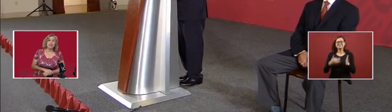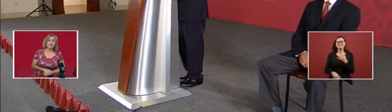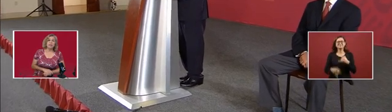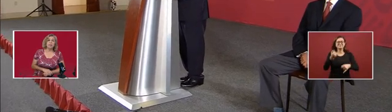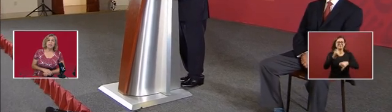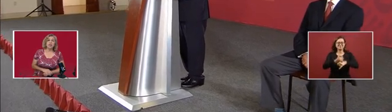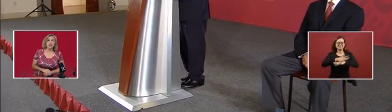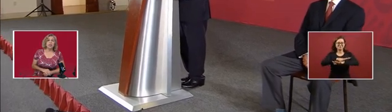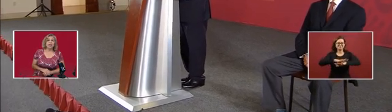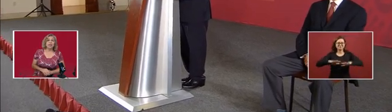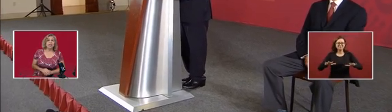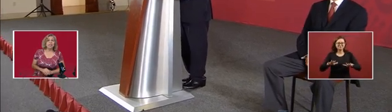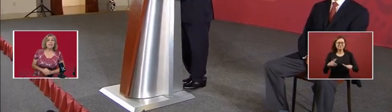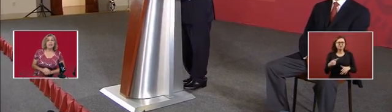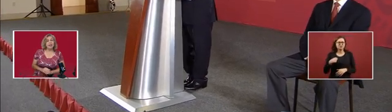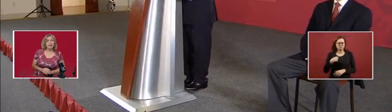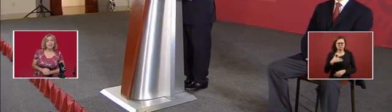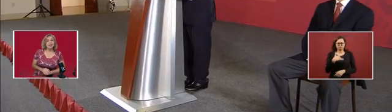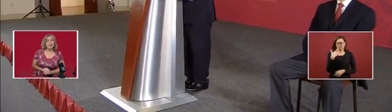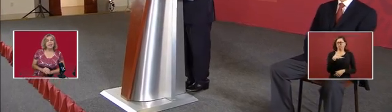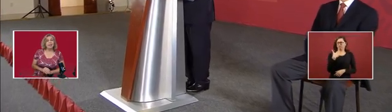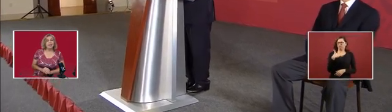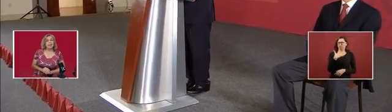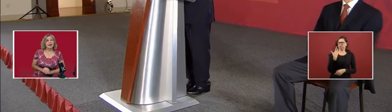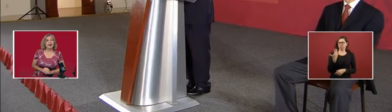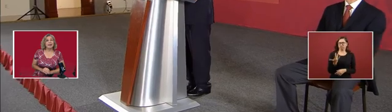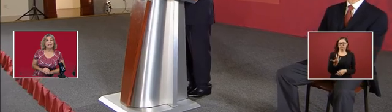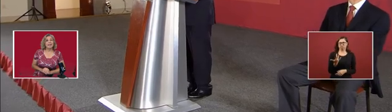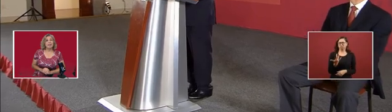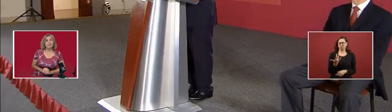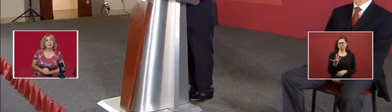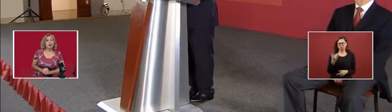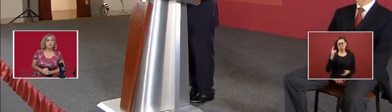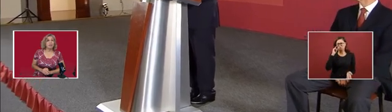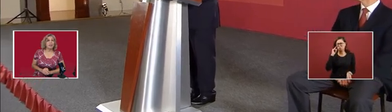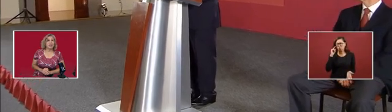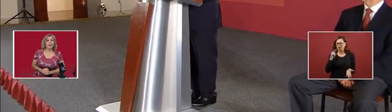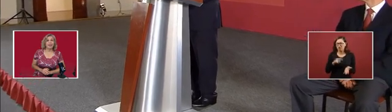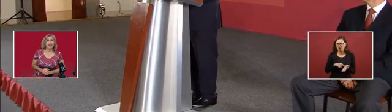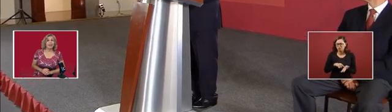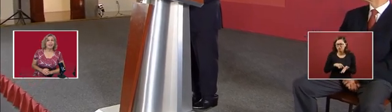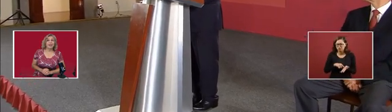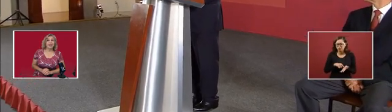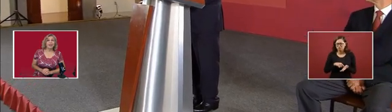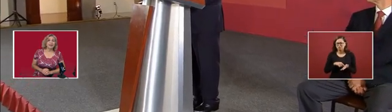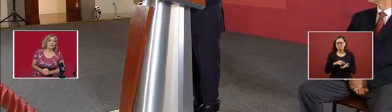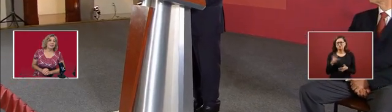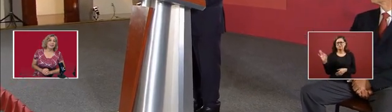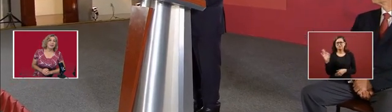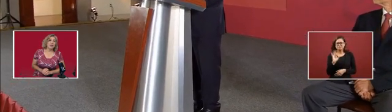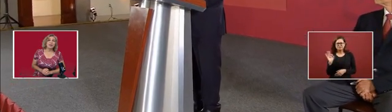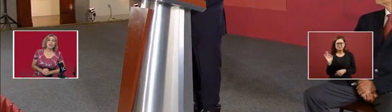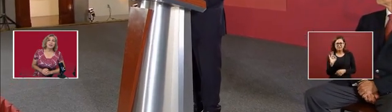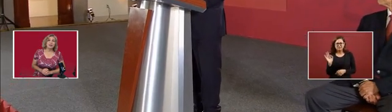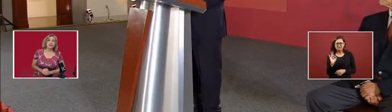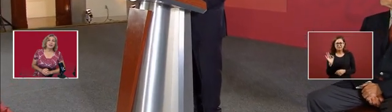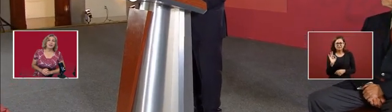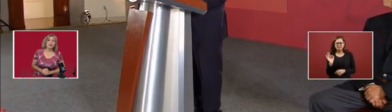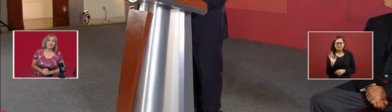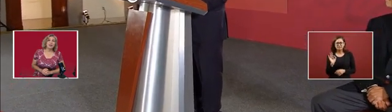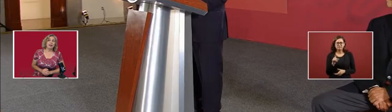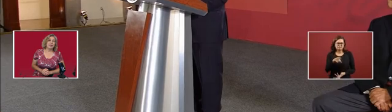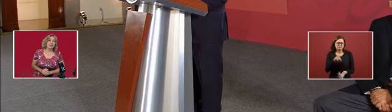everyone know what's happening really, or actually. And why is it that this dengue came out?